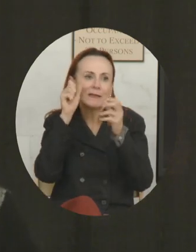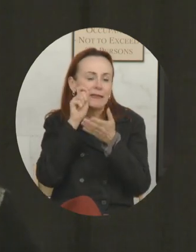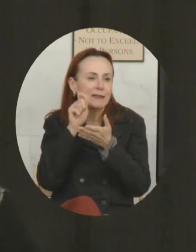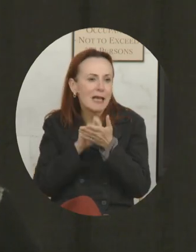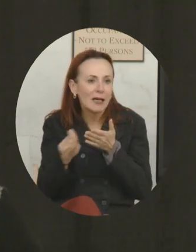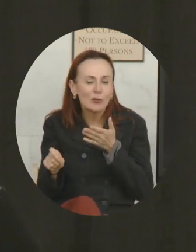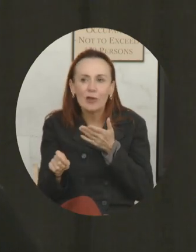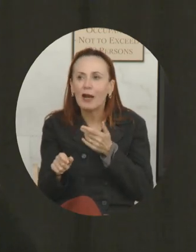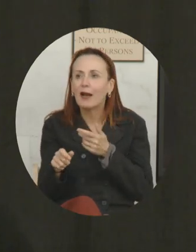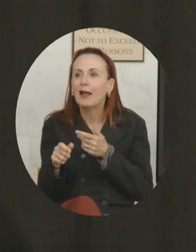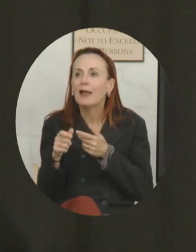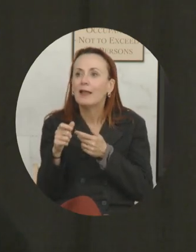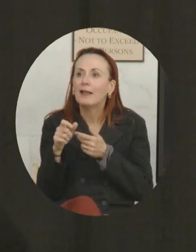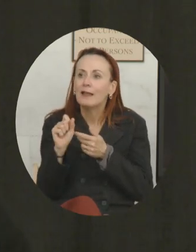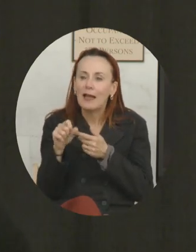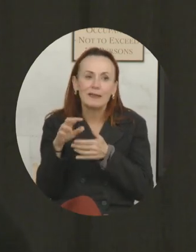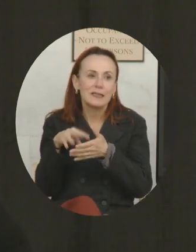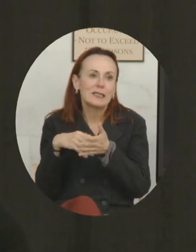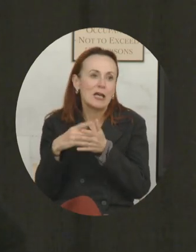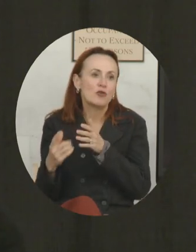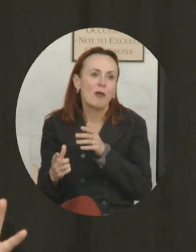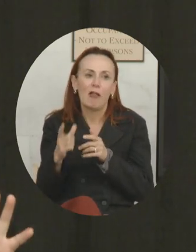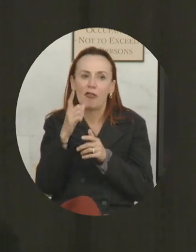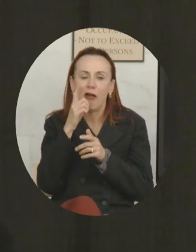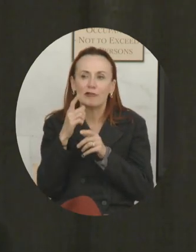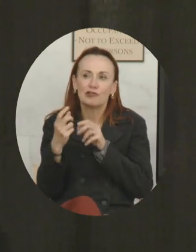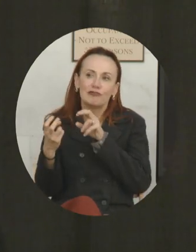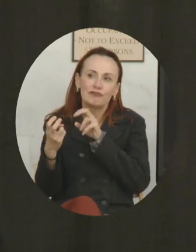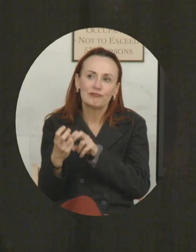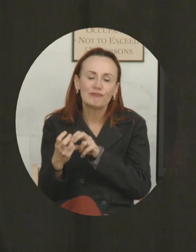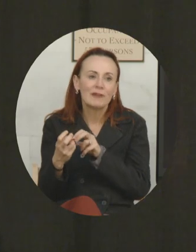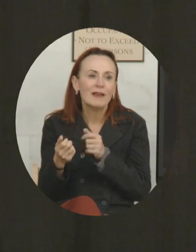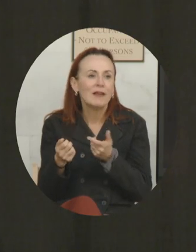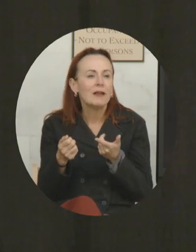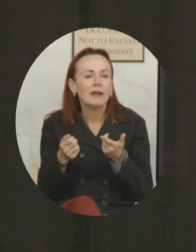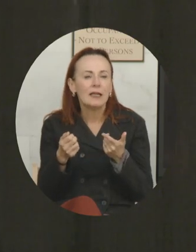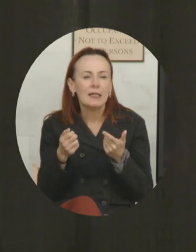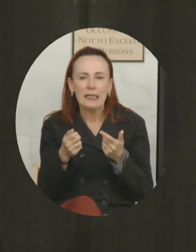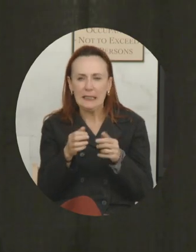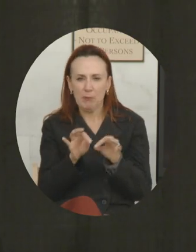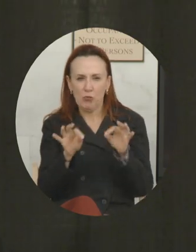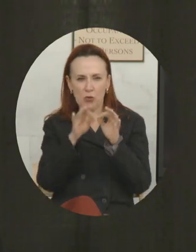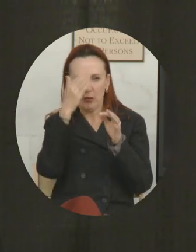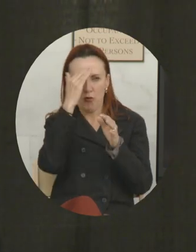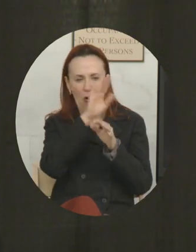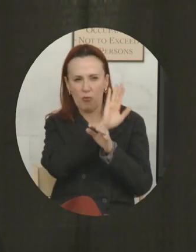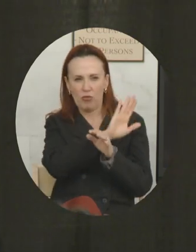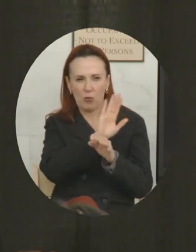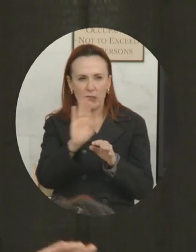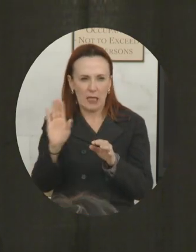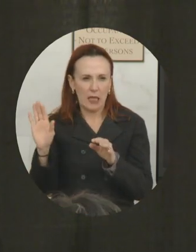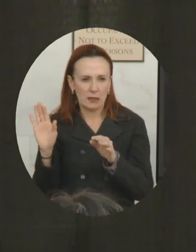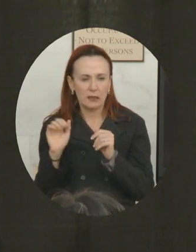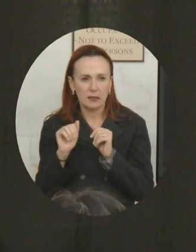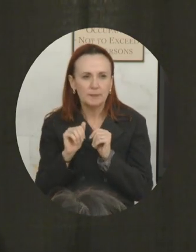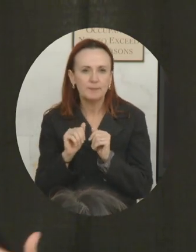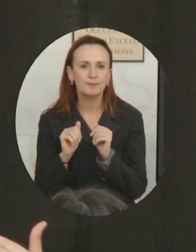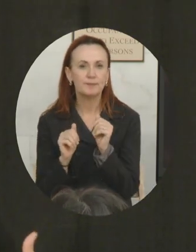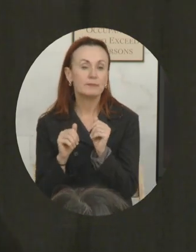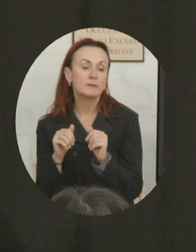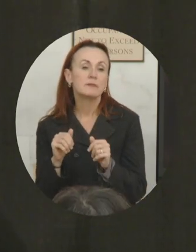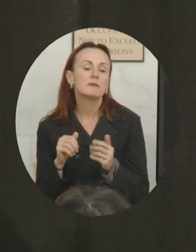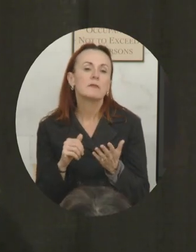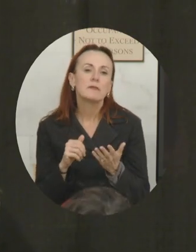communication, because we have so many different opportunities to connect with each other, also becomes overwhelming.